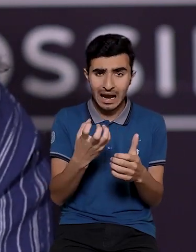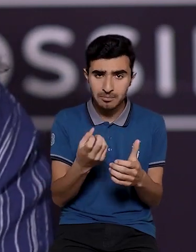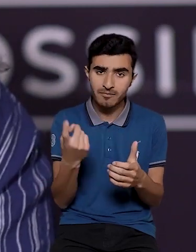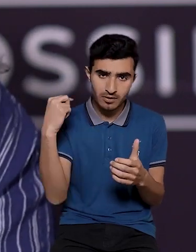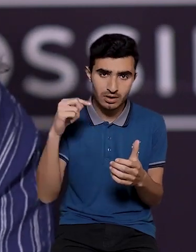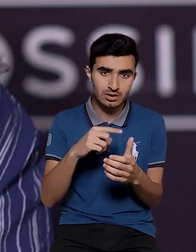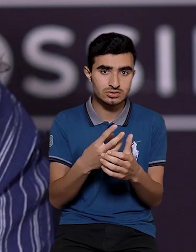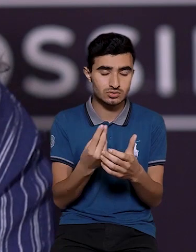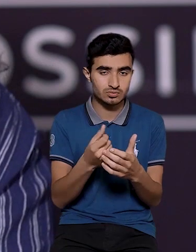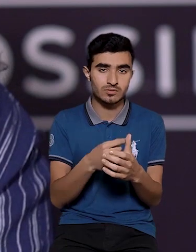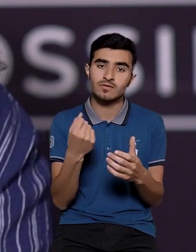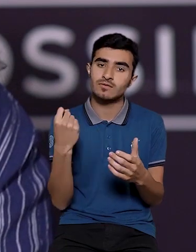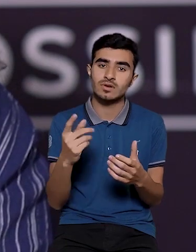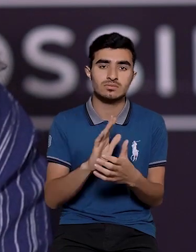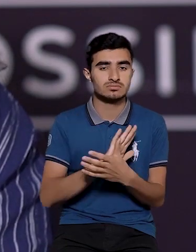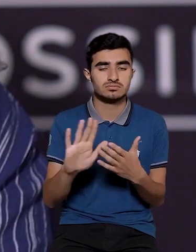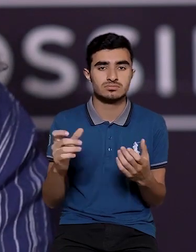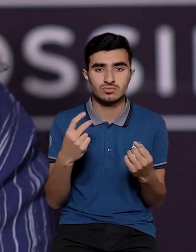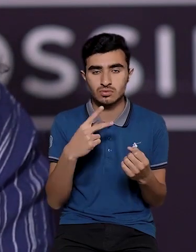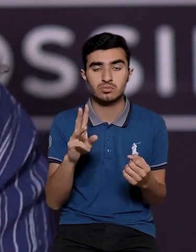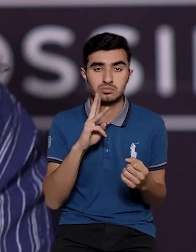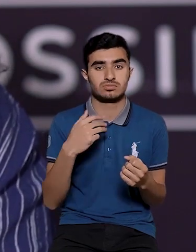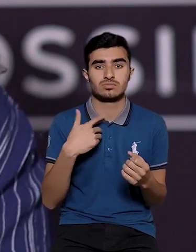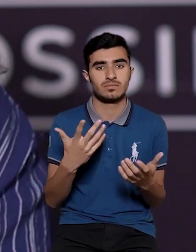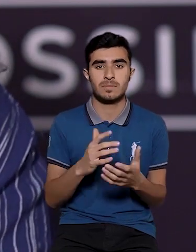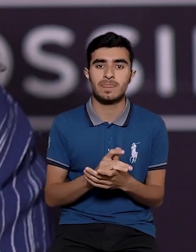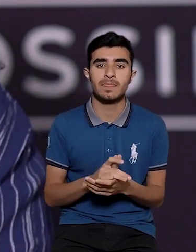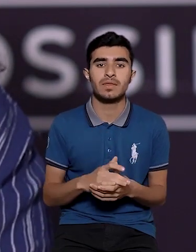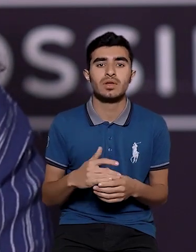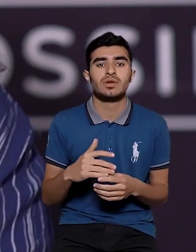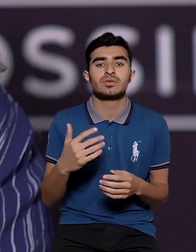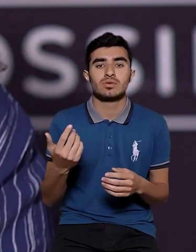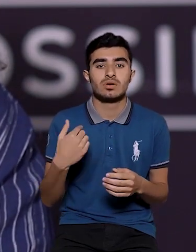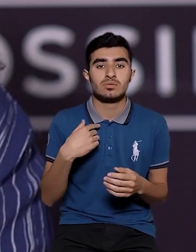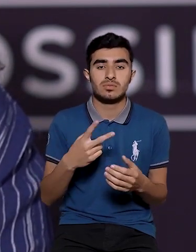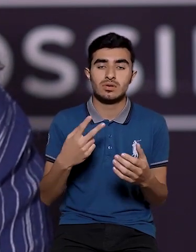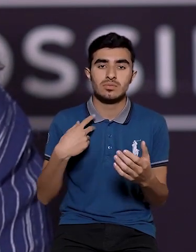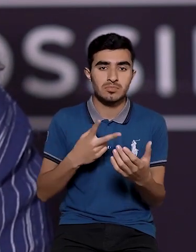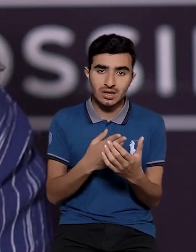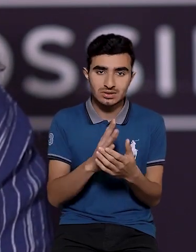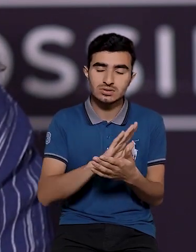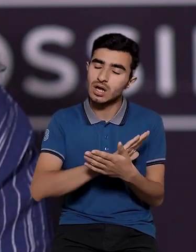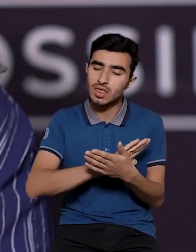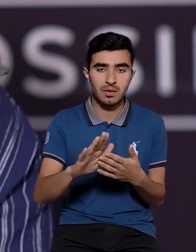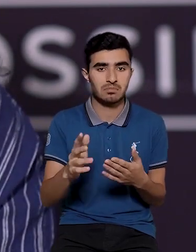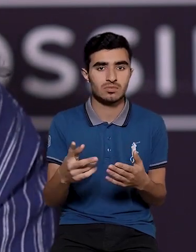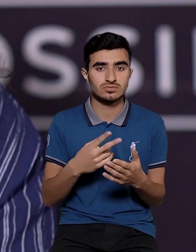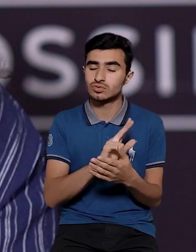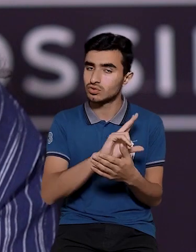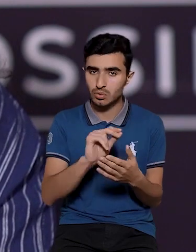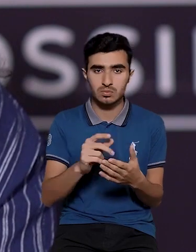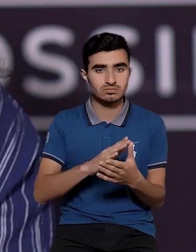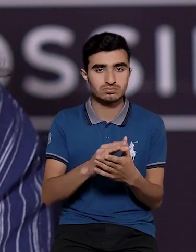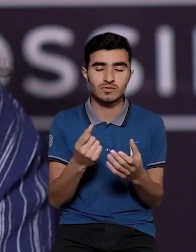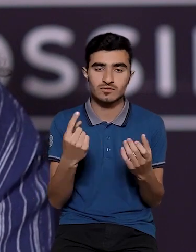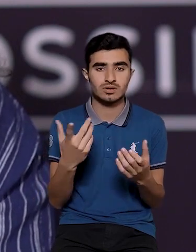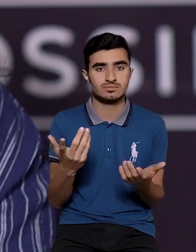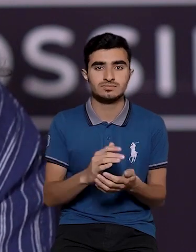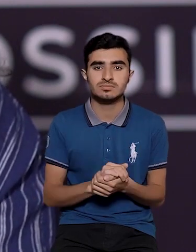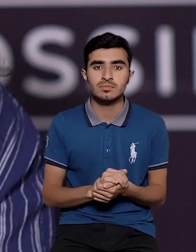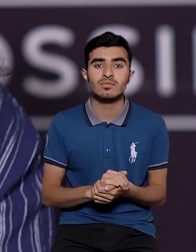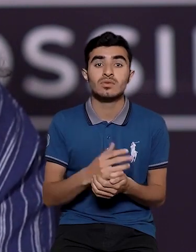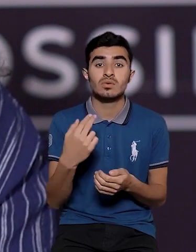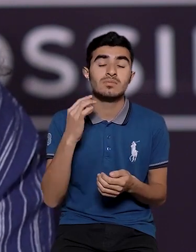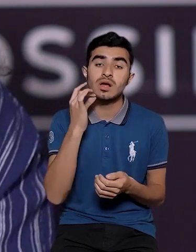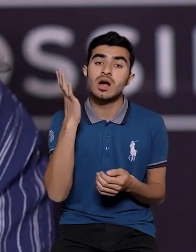And just in 3 days, there was so much improvement in her thumb that